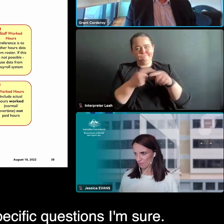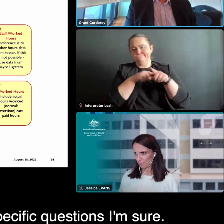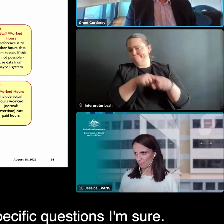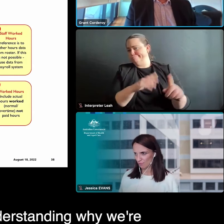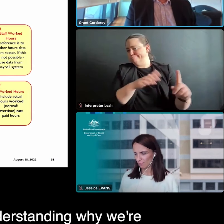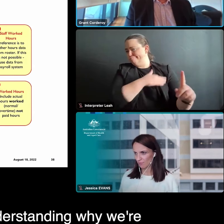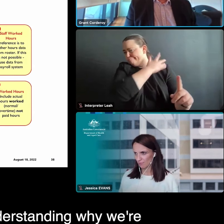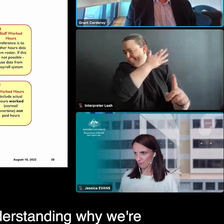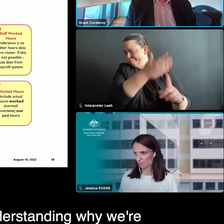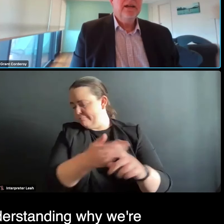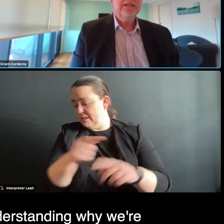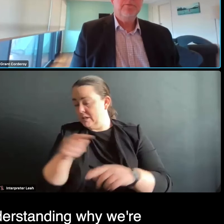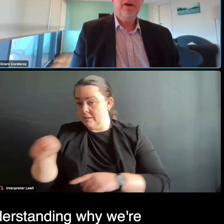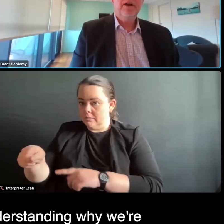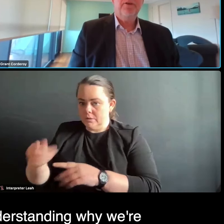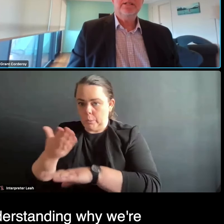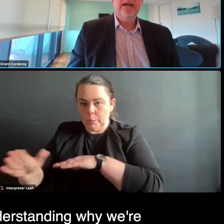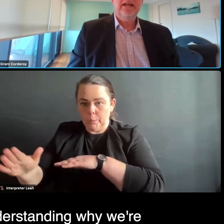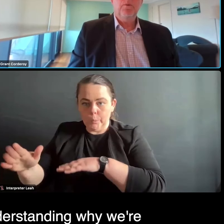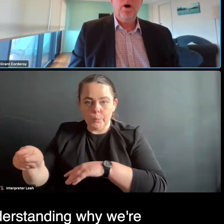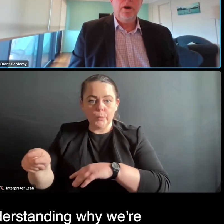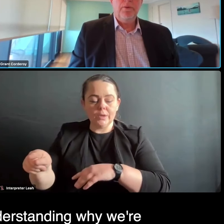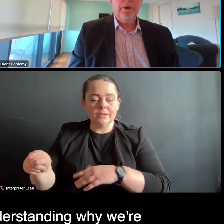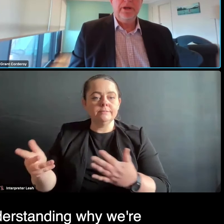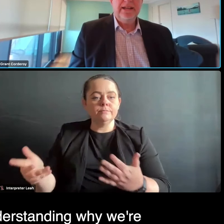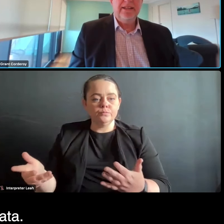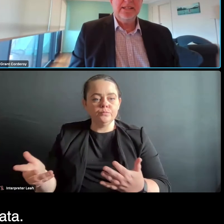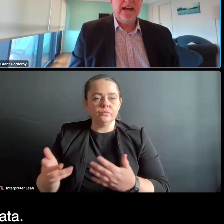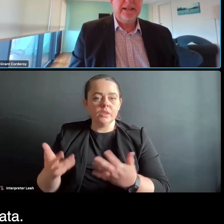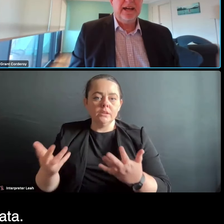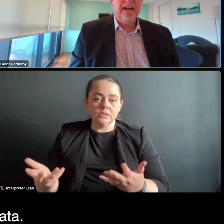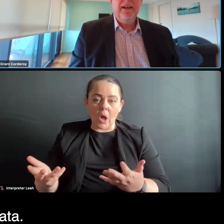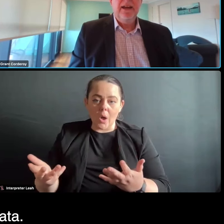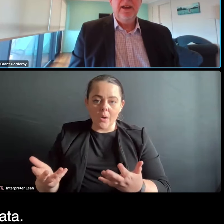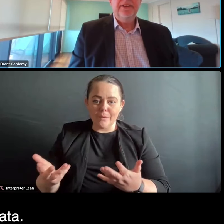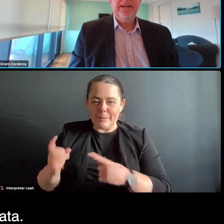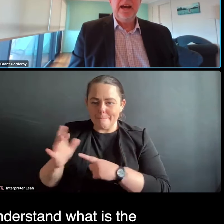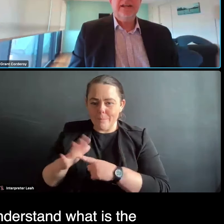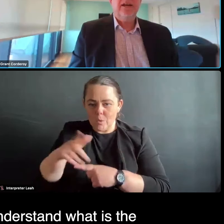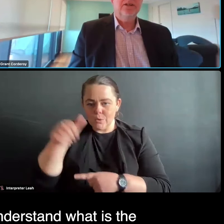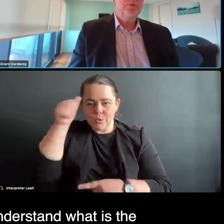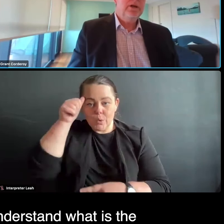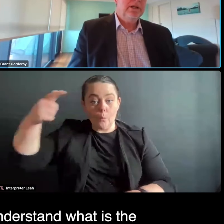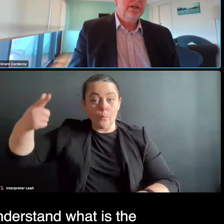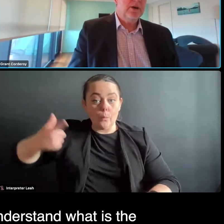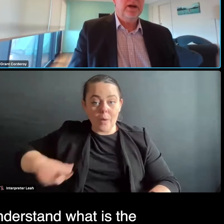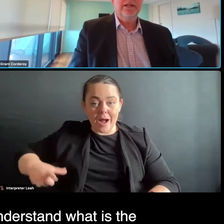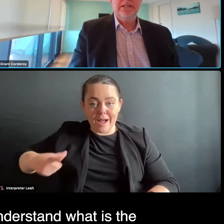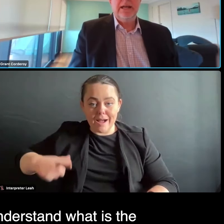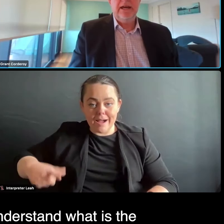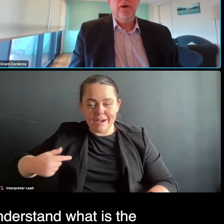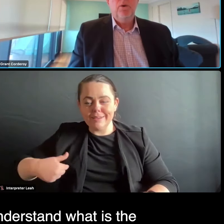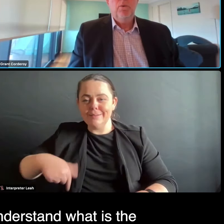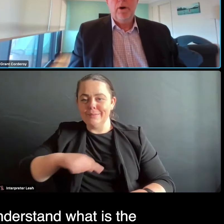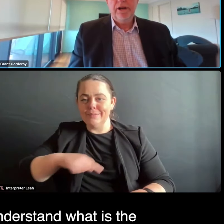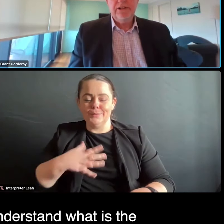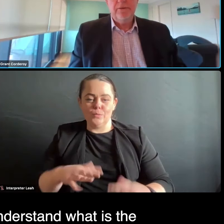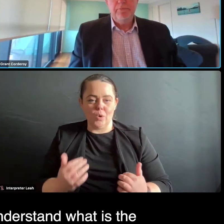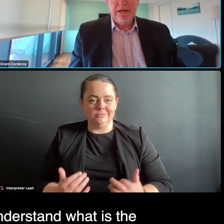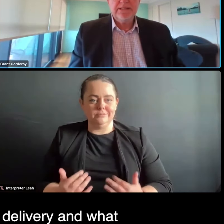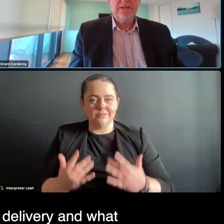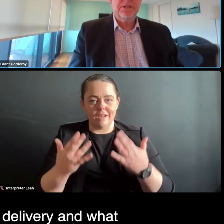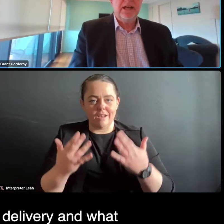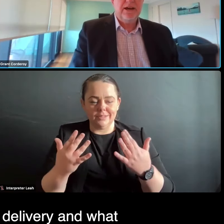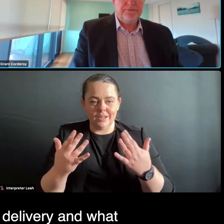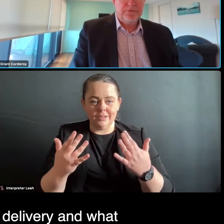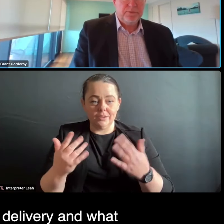sure. I think, again, it's a matter of understanding why we're getting this data. And the data is really so we understand what is